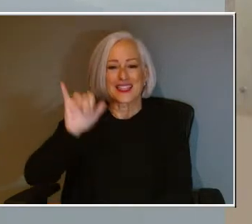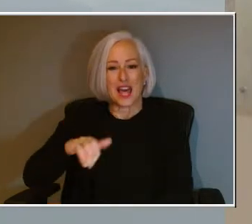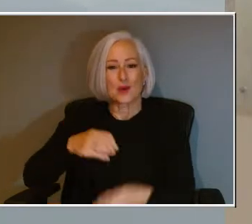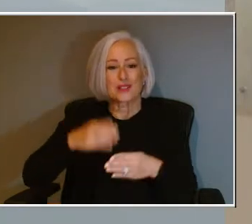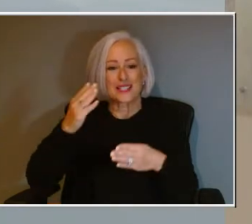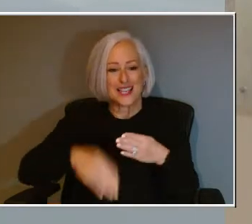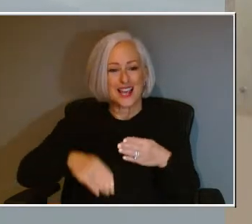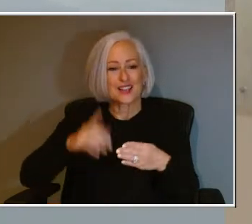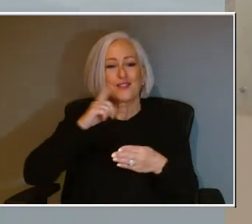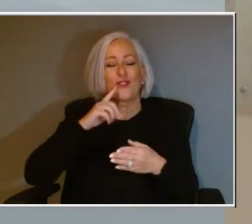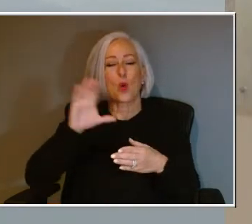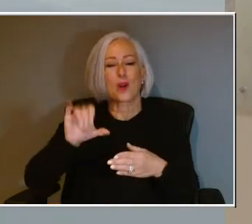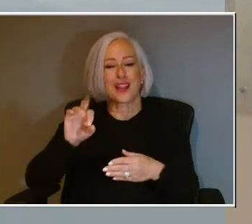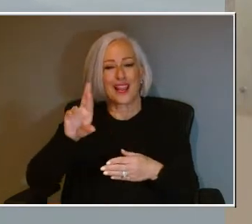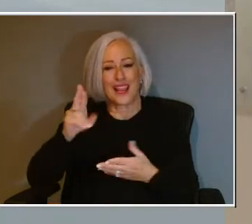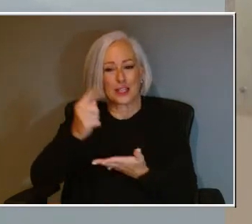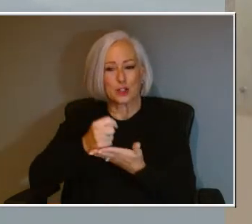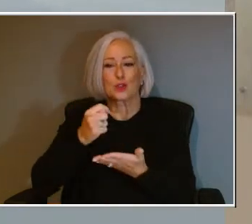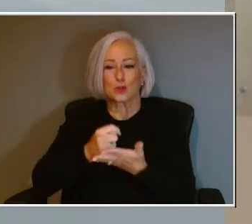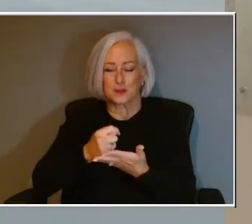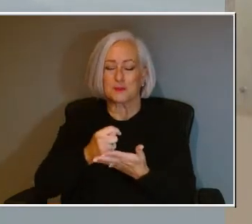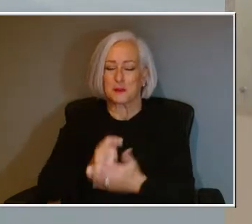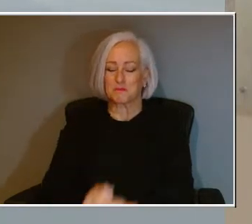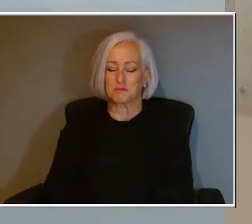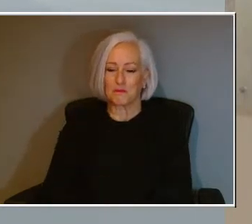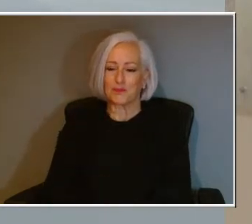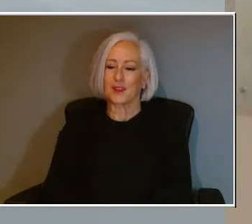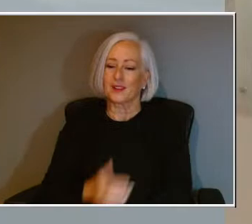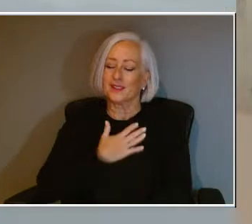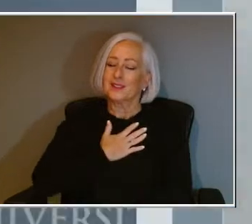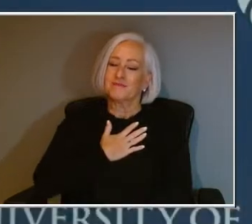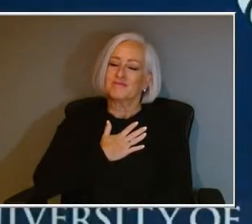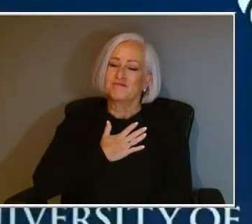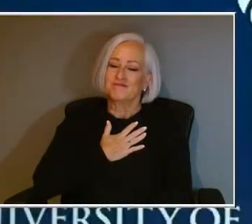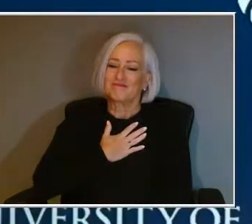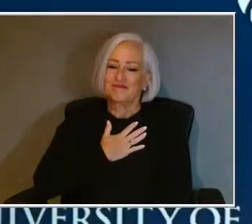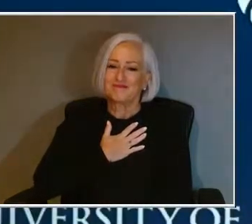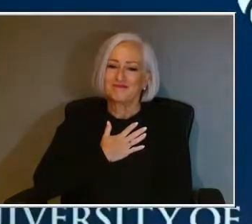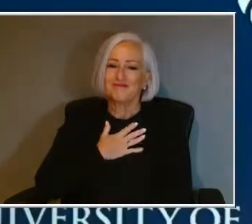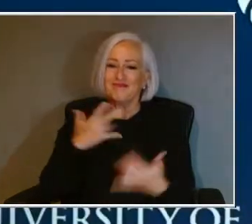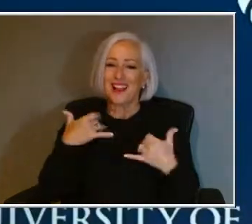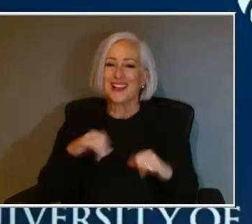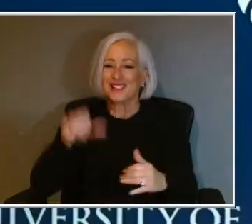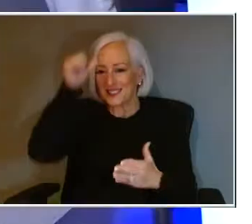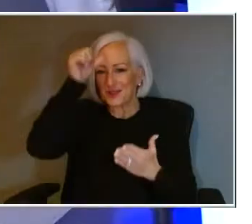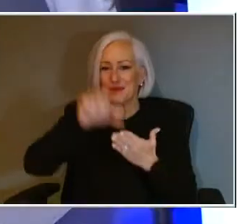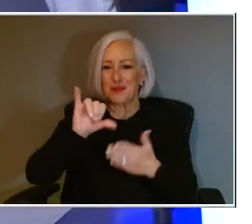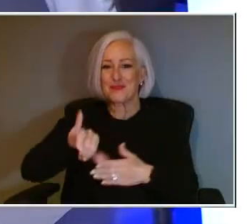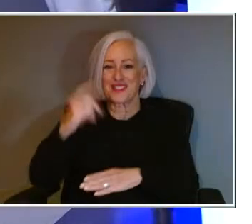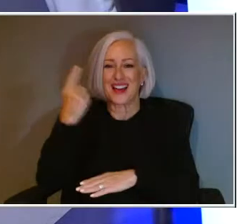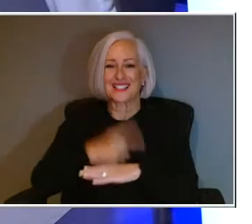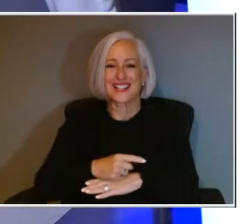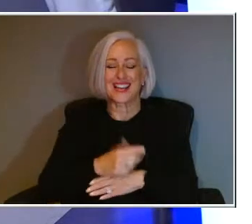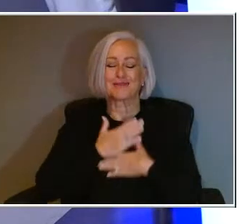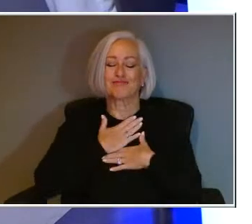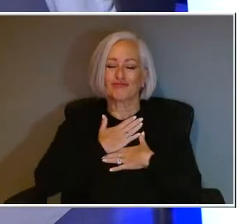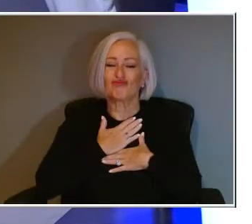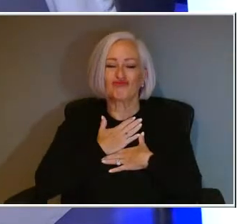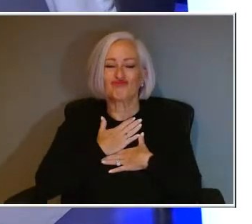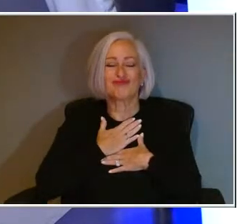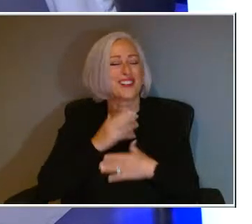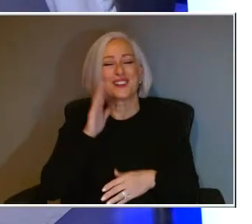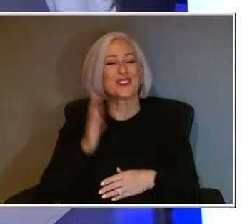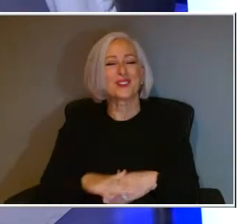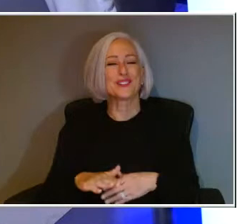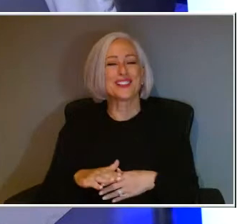treatment. So yes, it was, and it is still a memorable day. It really is. Never get tired of hearing that bell ring